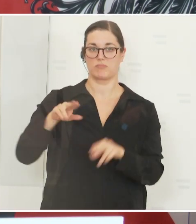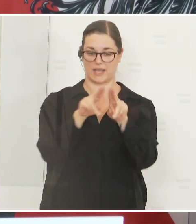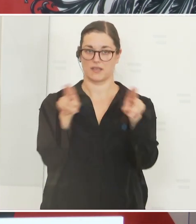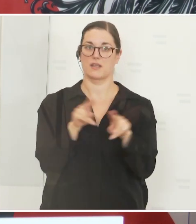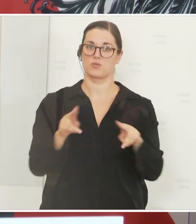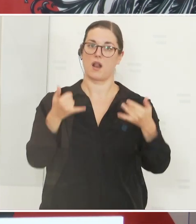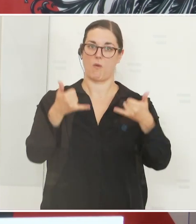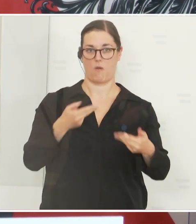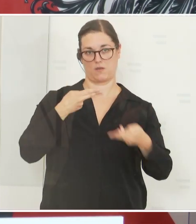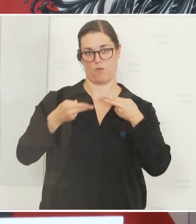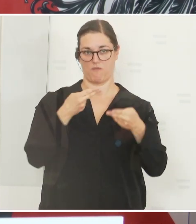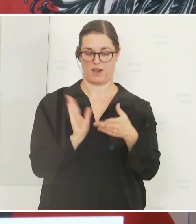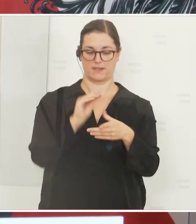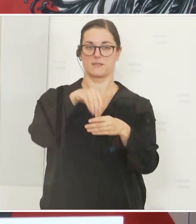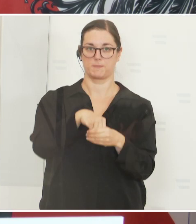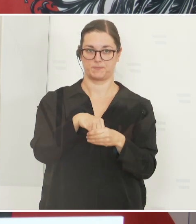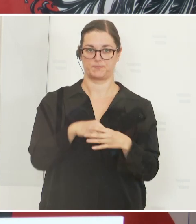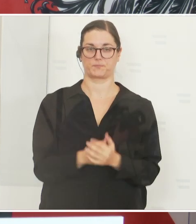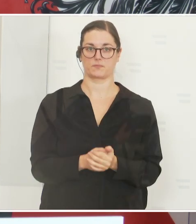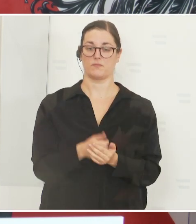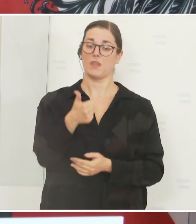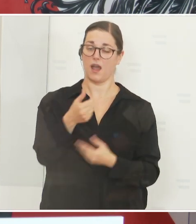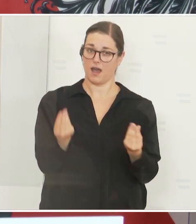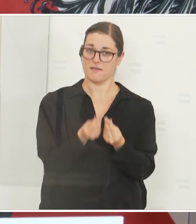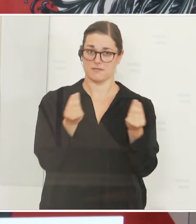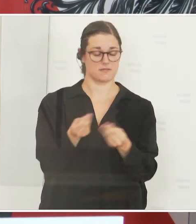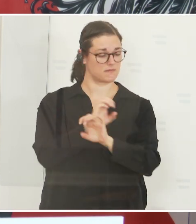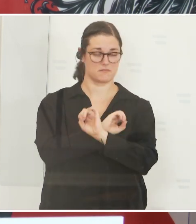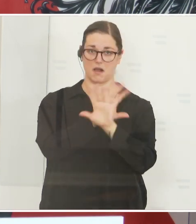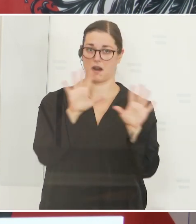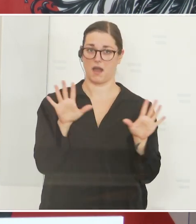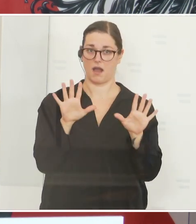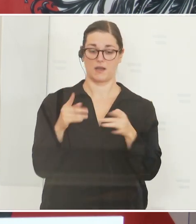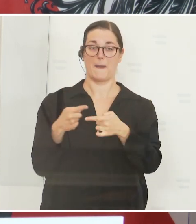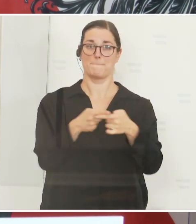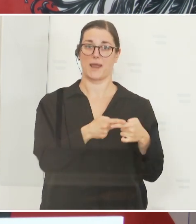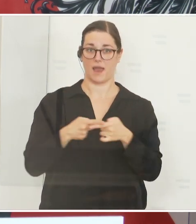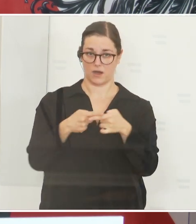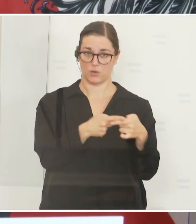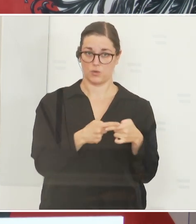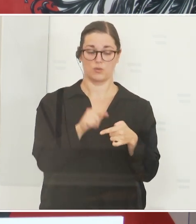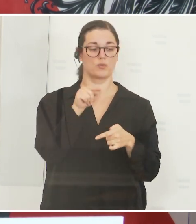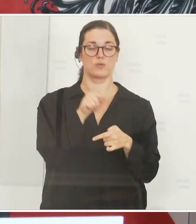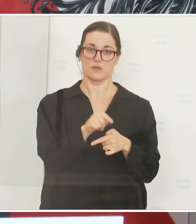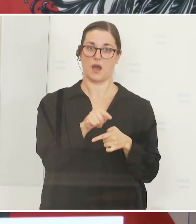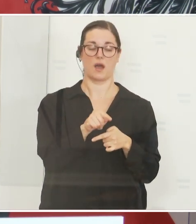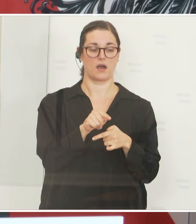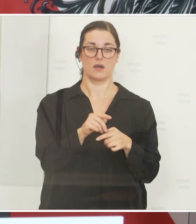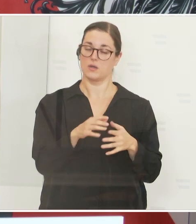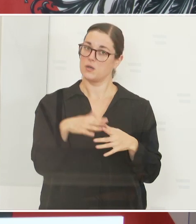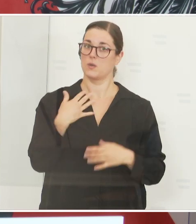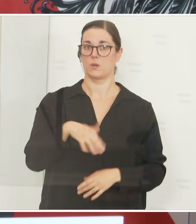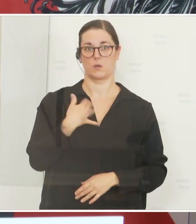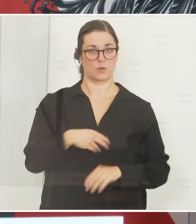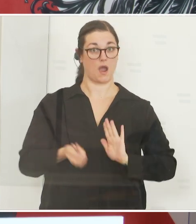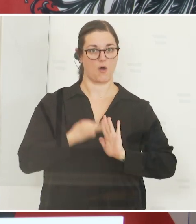today's conference. One thing is clear from our perspective: Belarus continues to be a major challenge for all